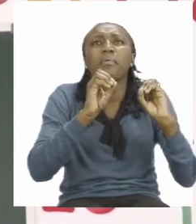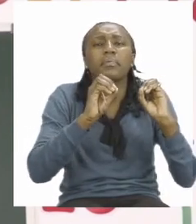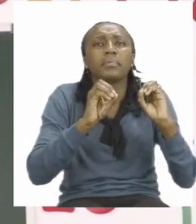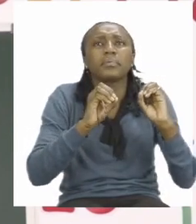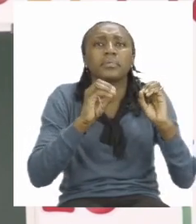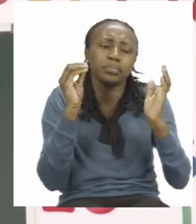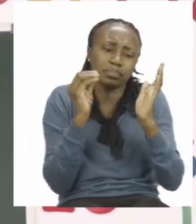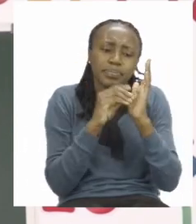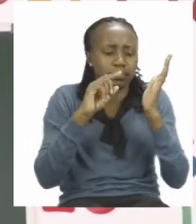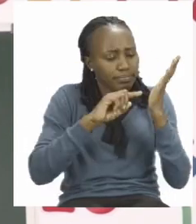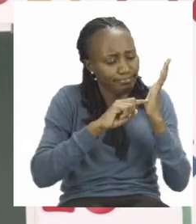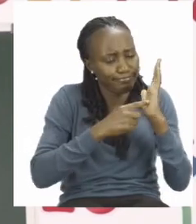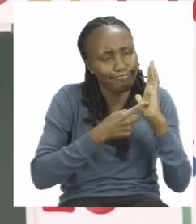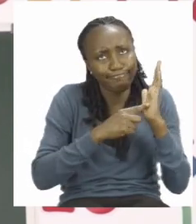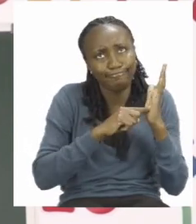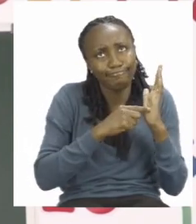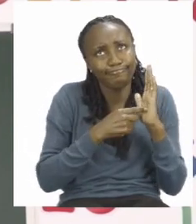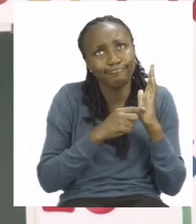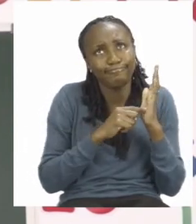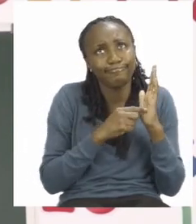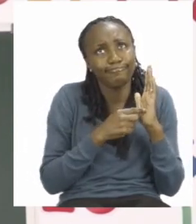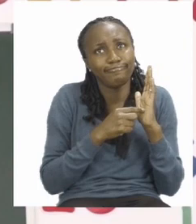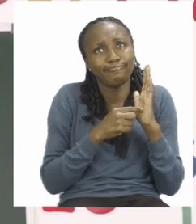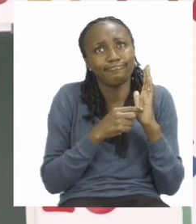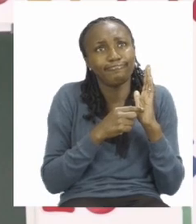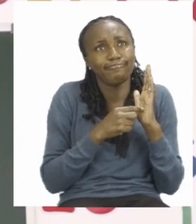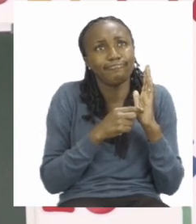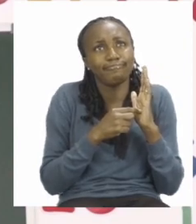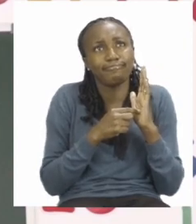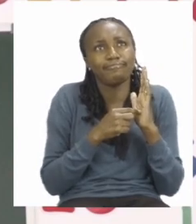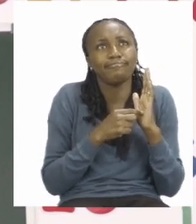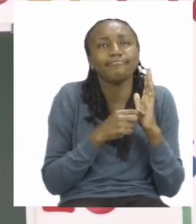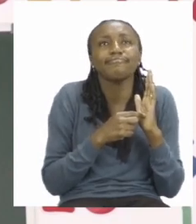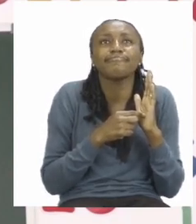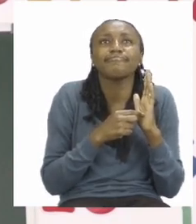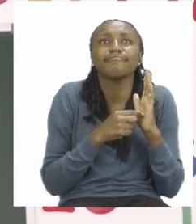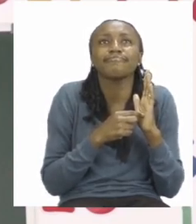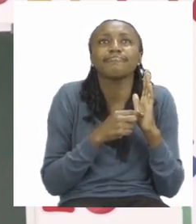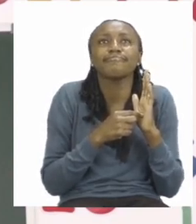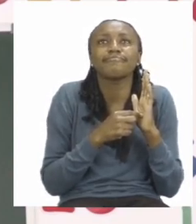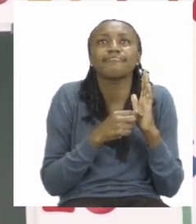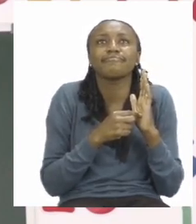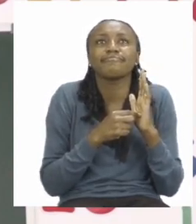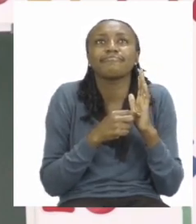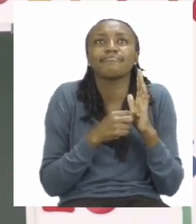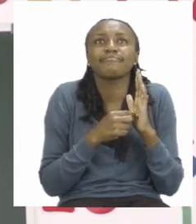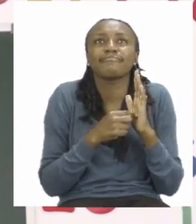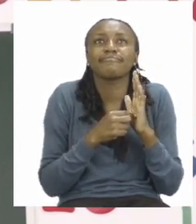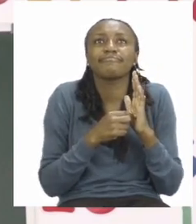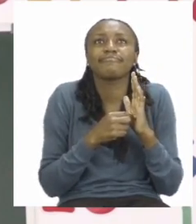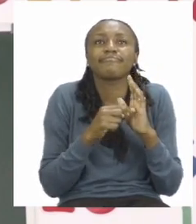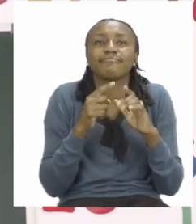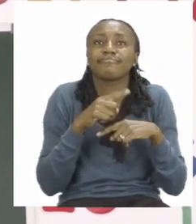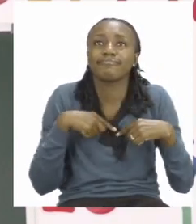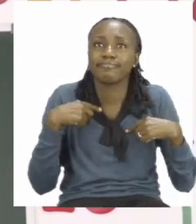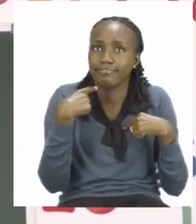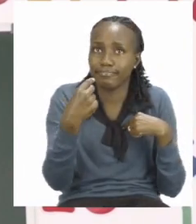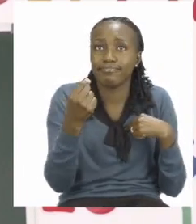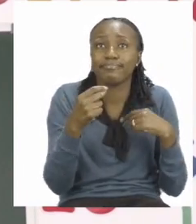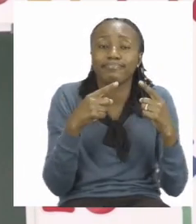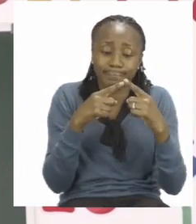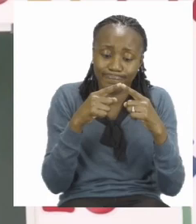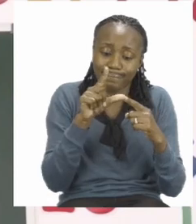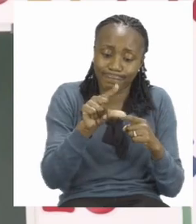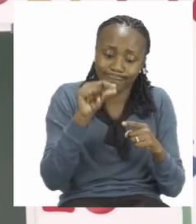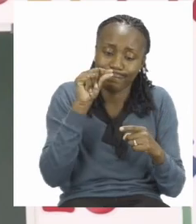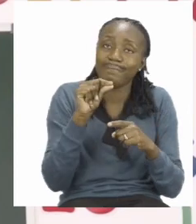to put a full stop to finish the sentence properly. We went